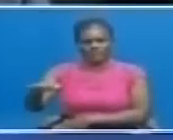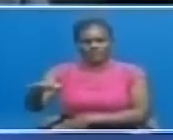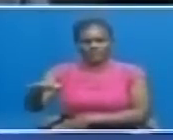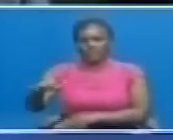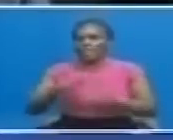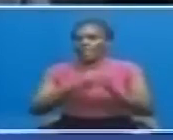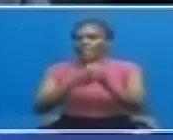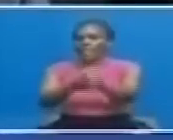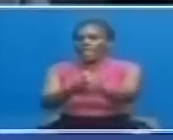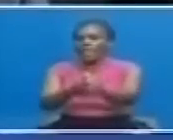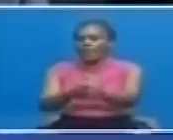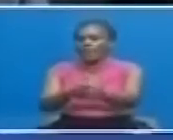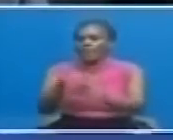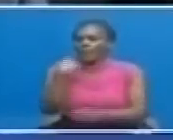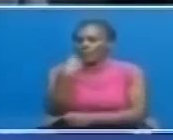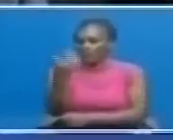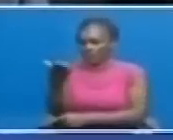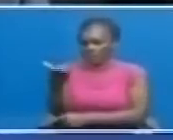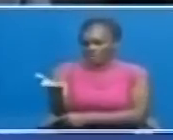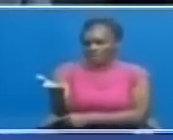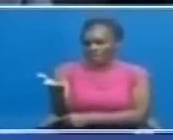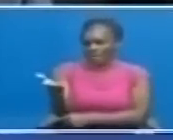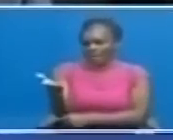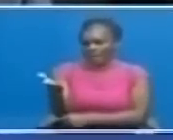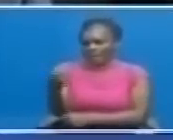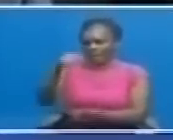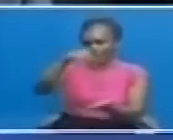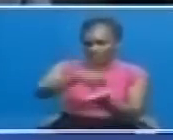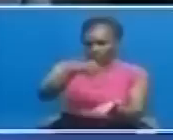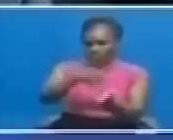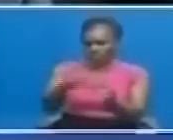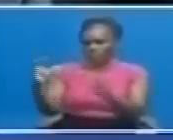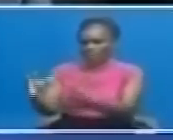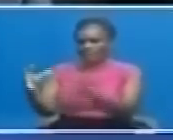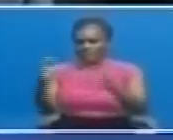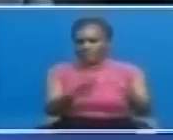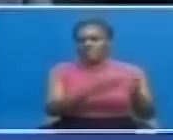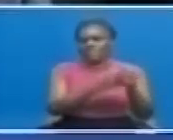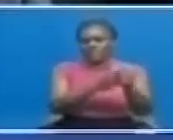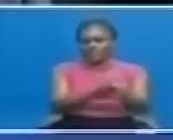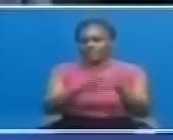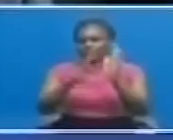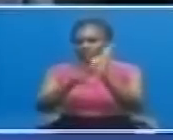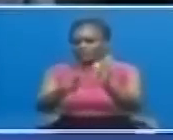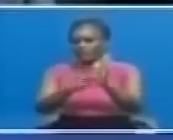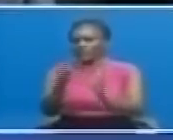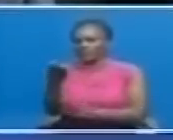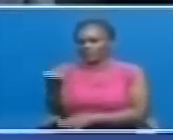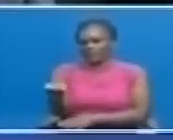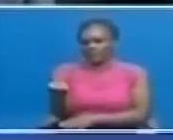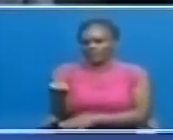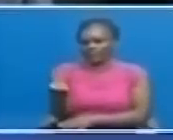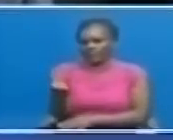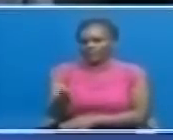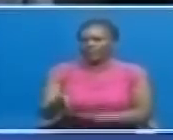led by our leadership there, including party leaders who are represented there,